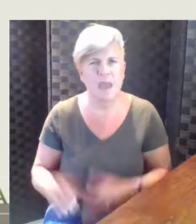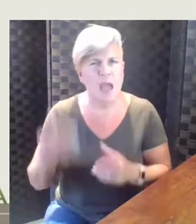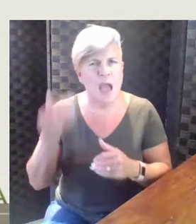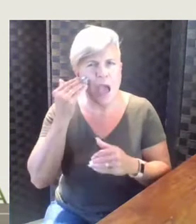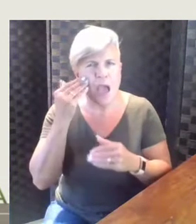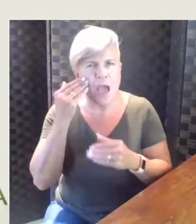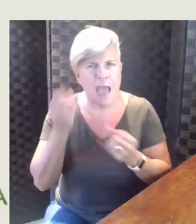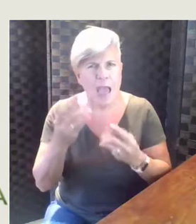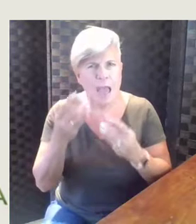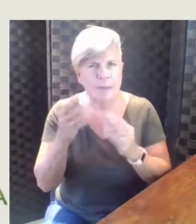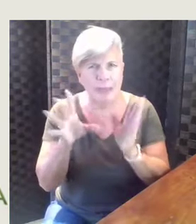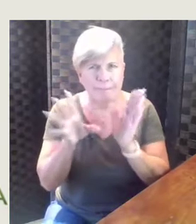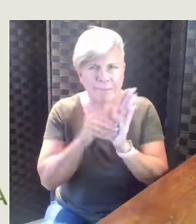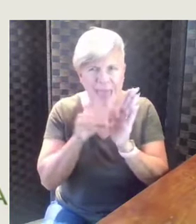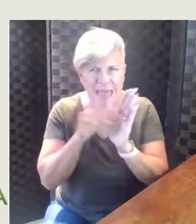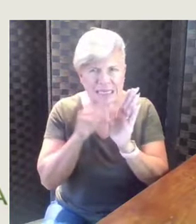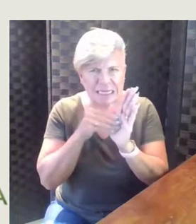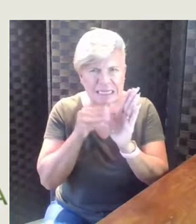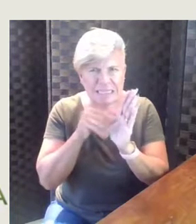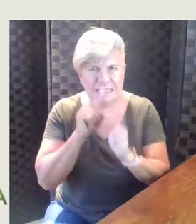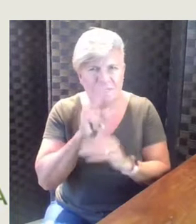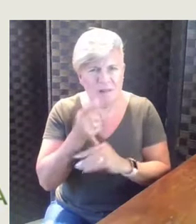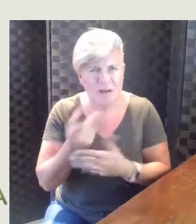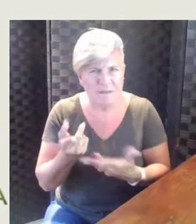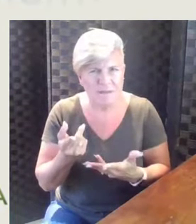How do you know how many magnets there are?